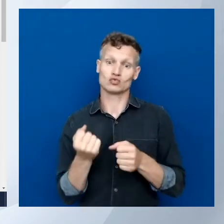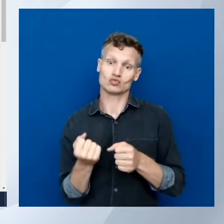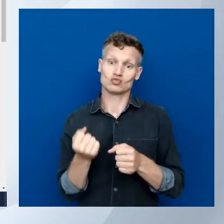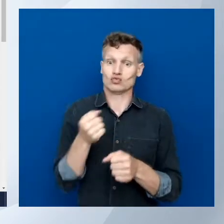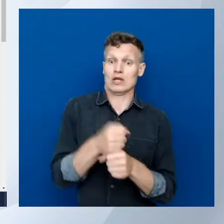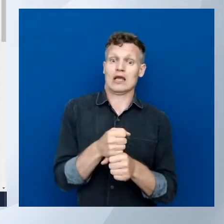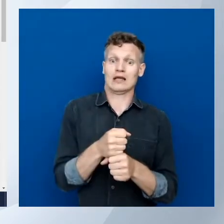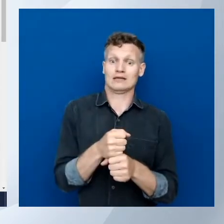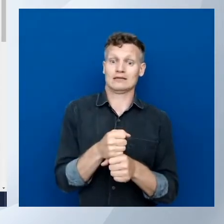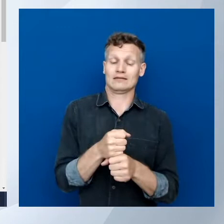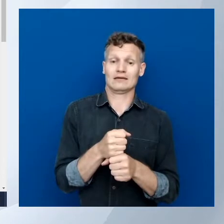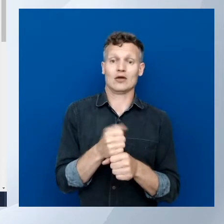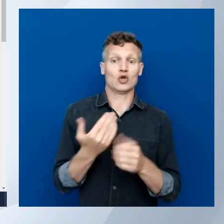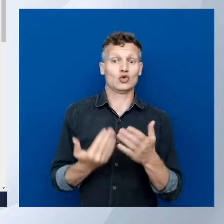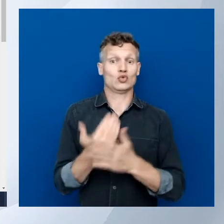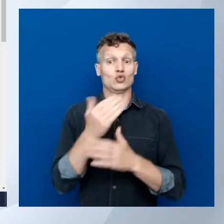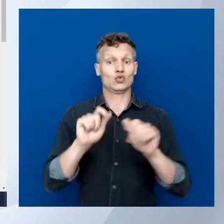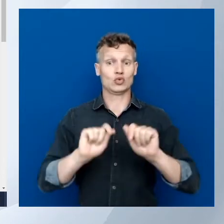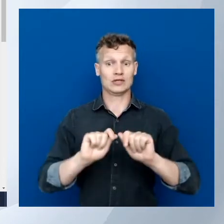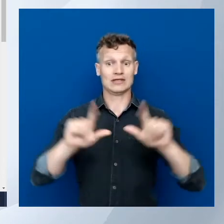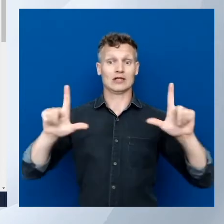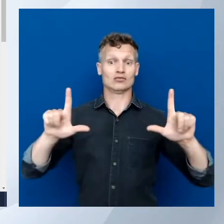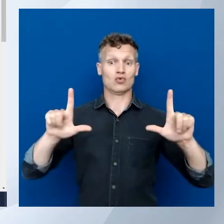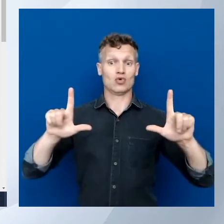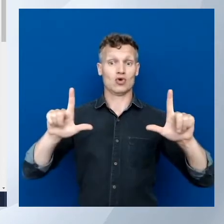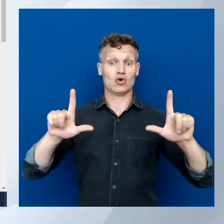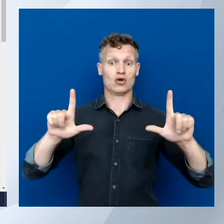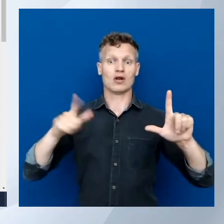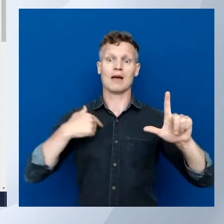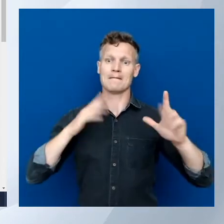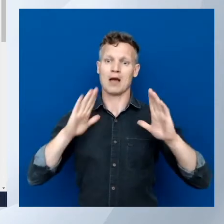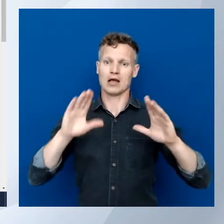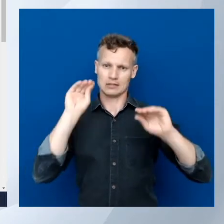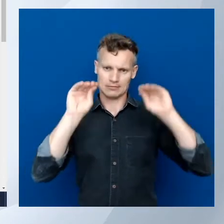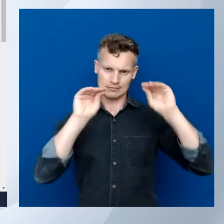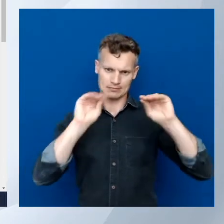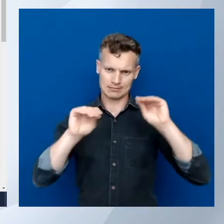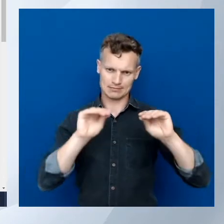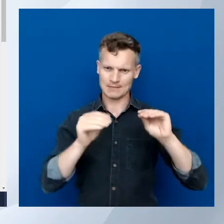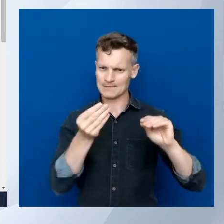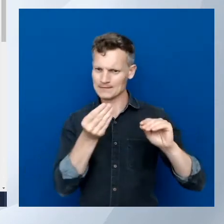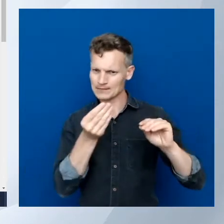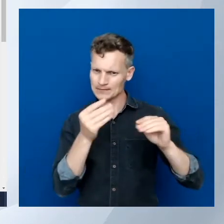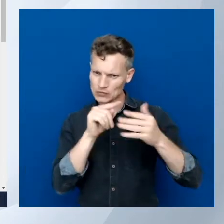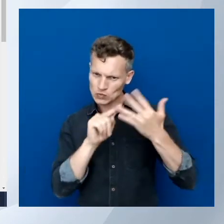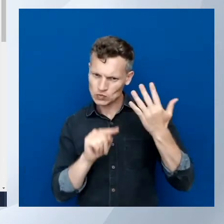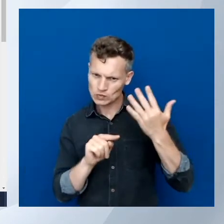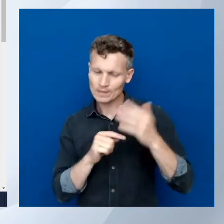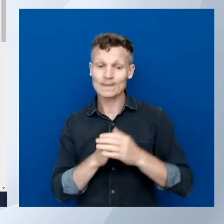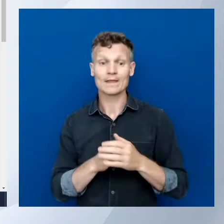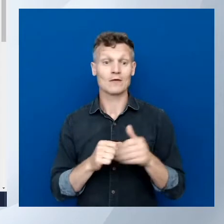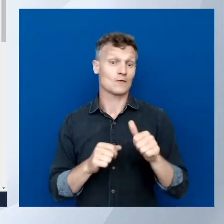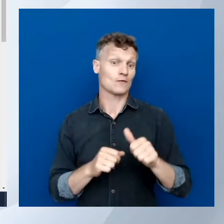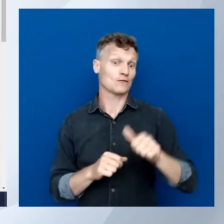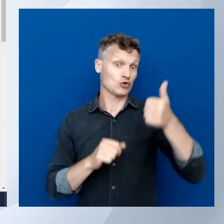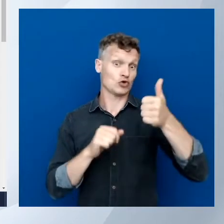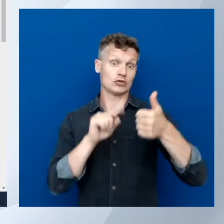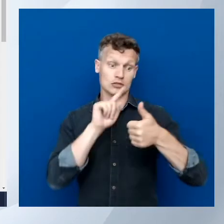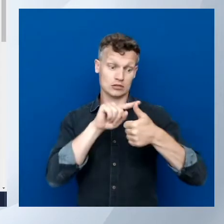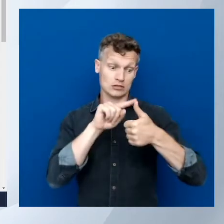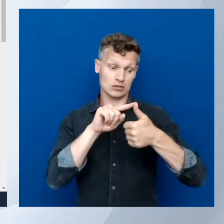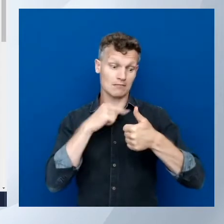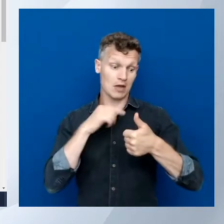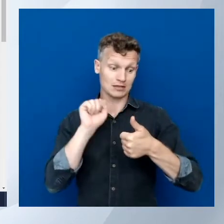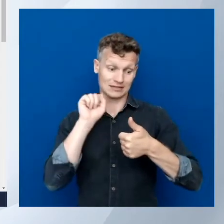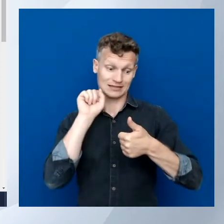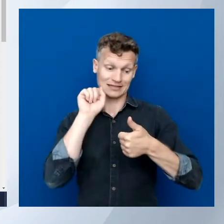and feed it a couple of things. So the first thing I have to do is I have to feed it a set of sensitive features that I want to check